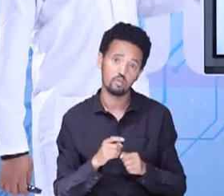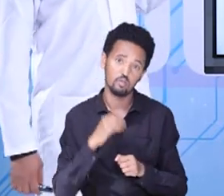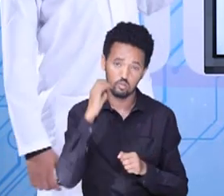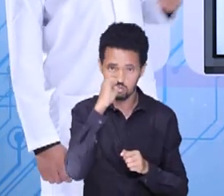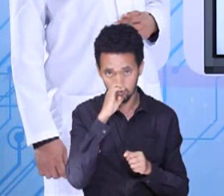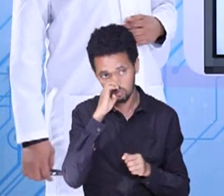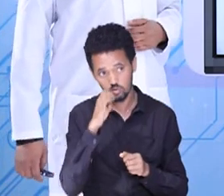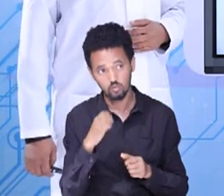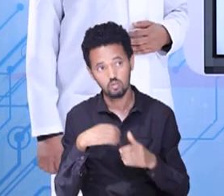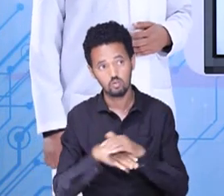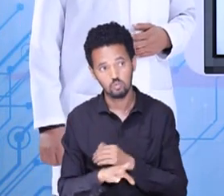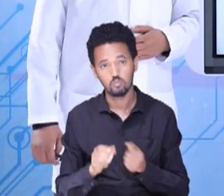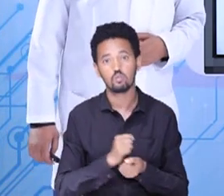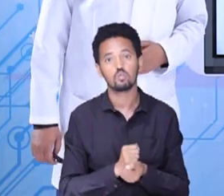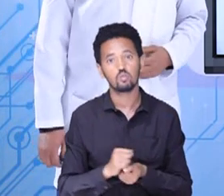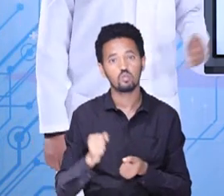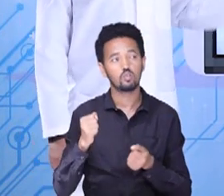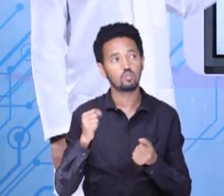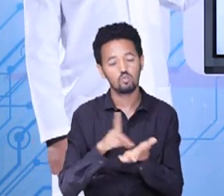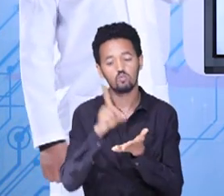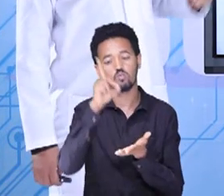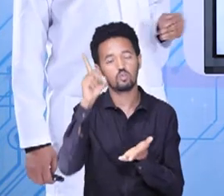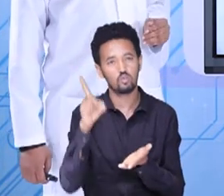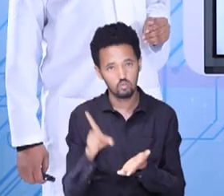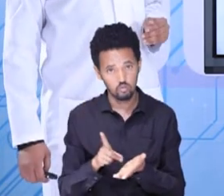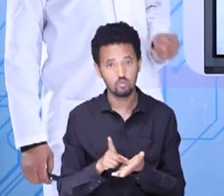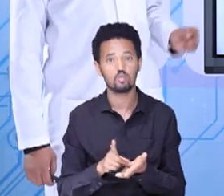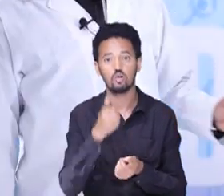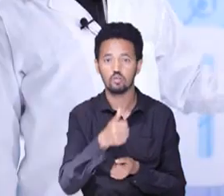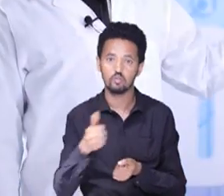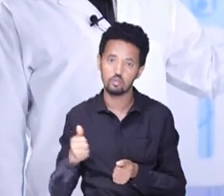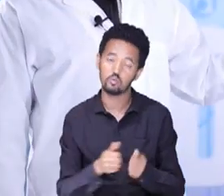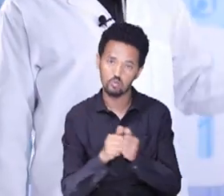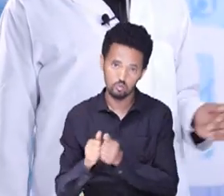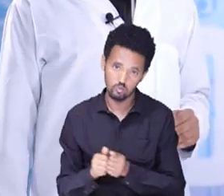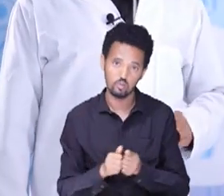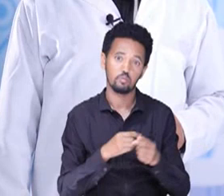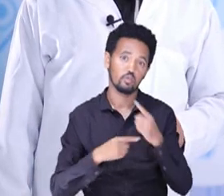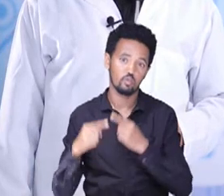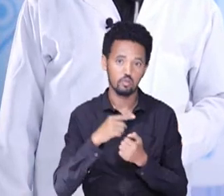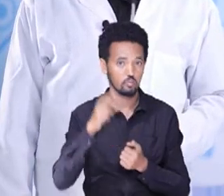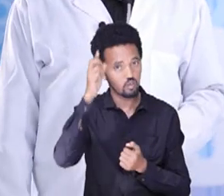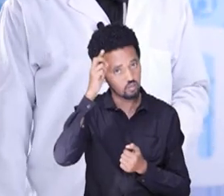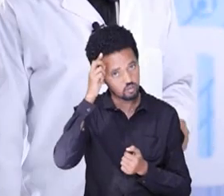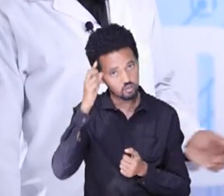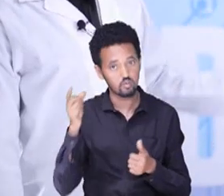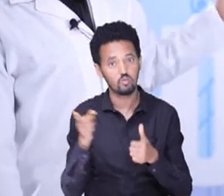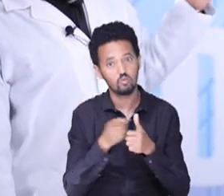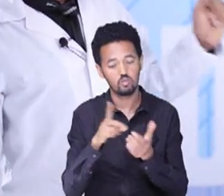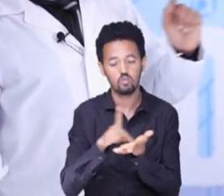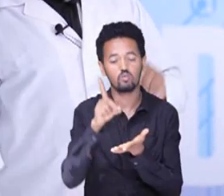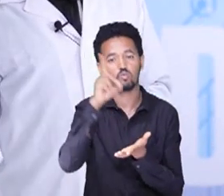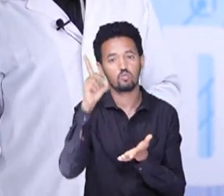Ethiopia. By 1961, the University College of Addis Ababa, together with college, became Haile Selassie First